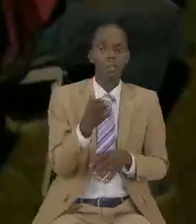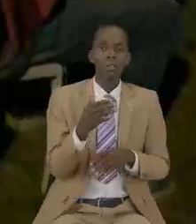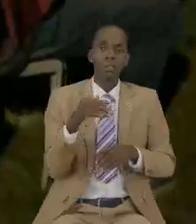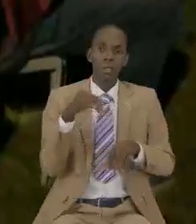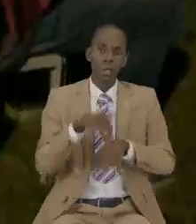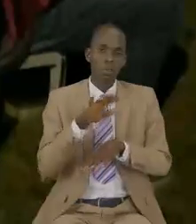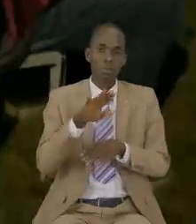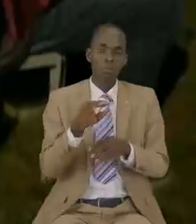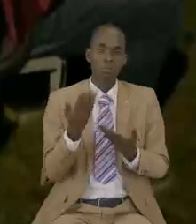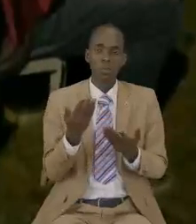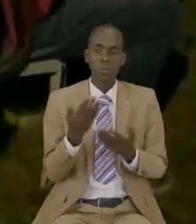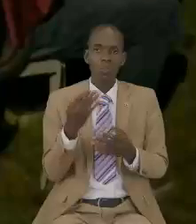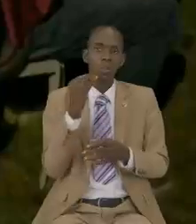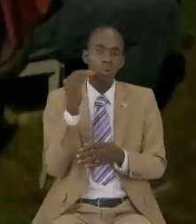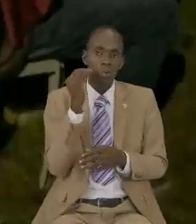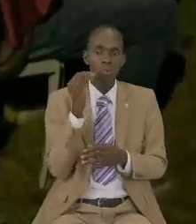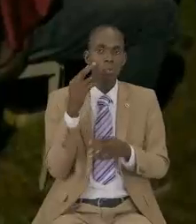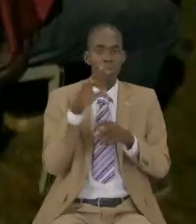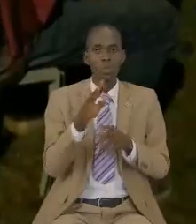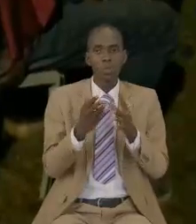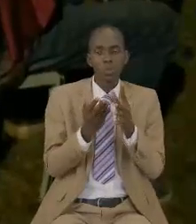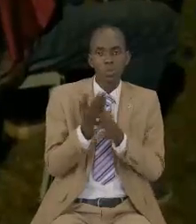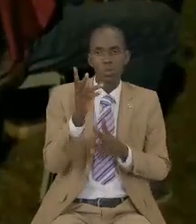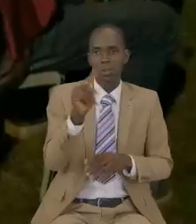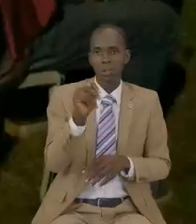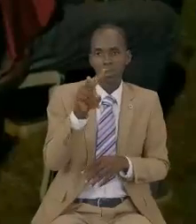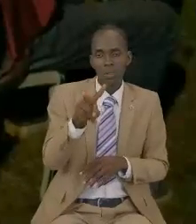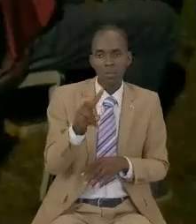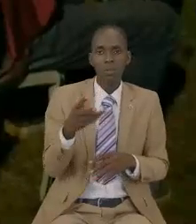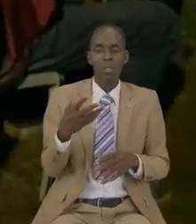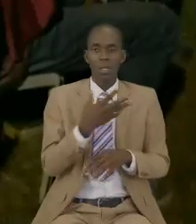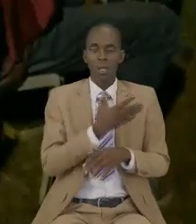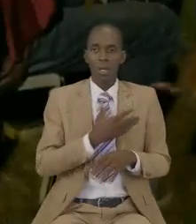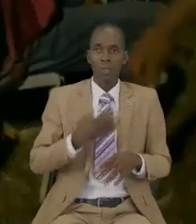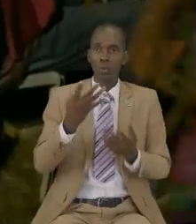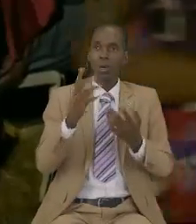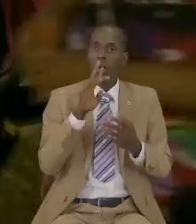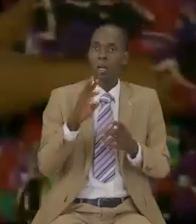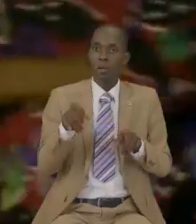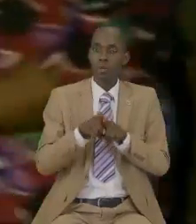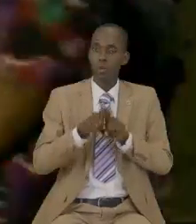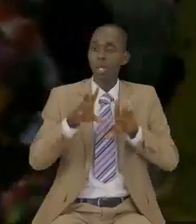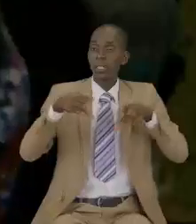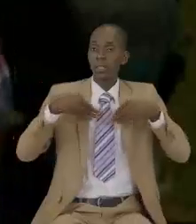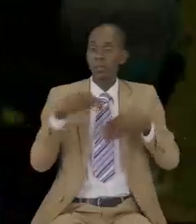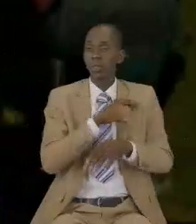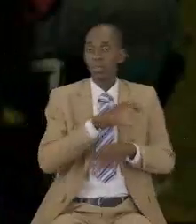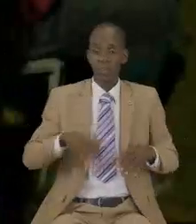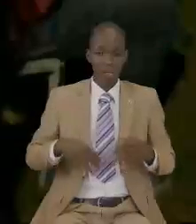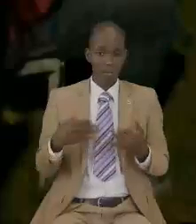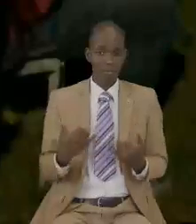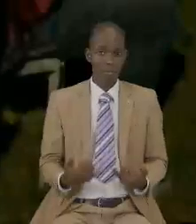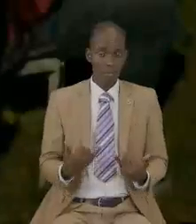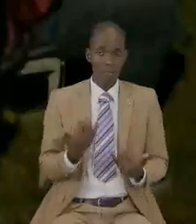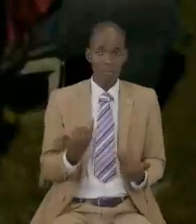get involved and reach these sons and daughters that has come to the Lord